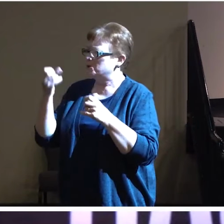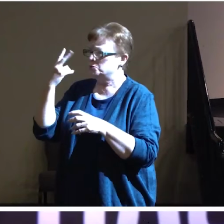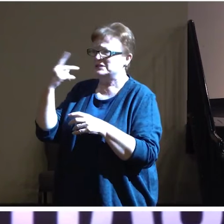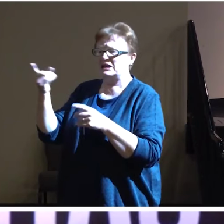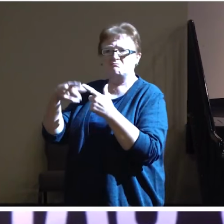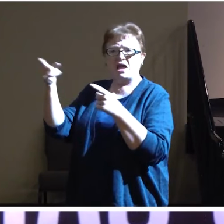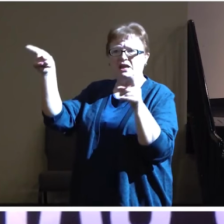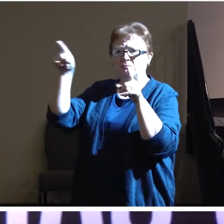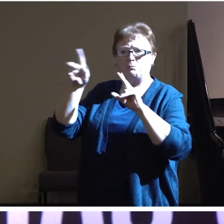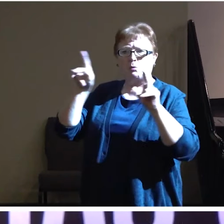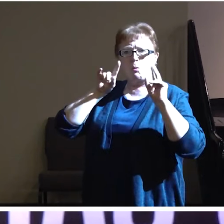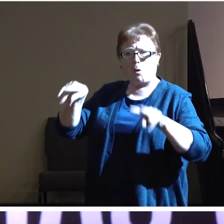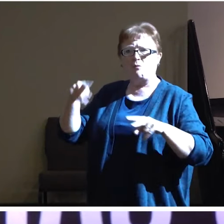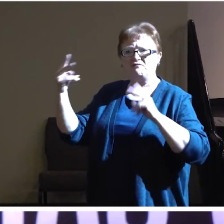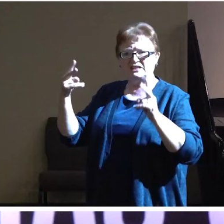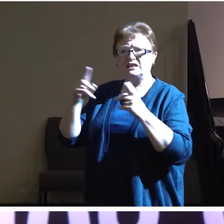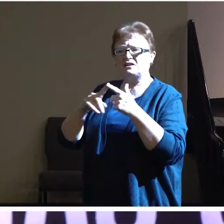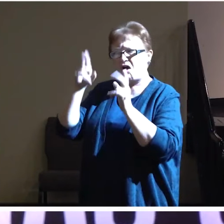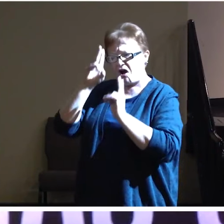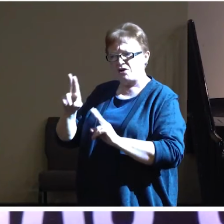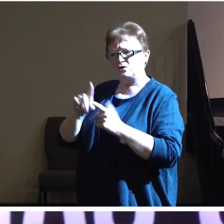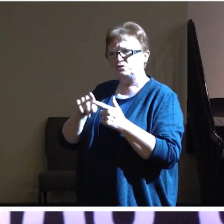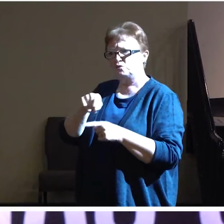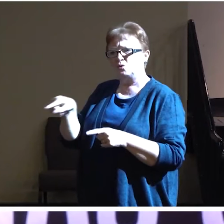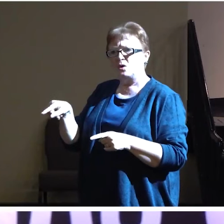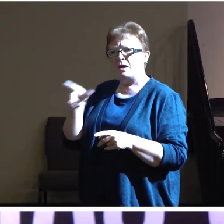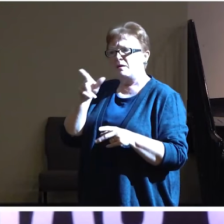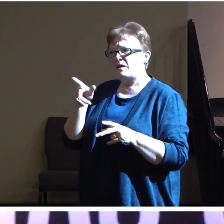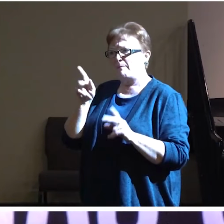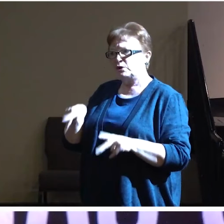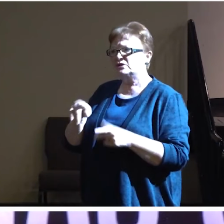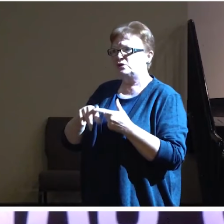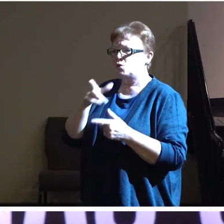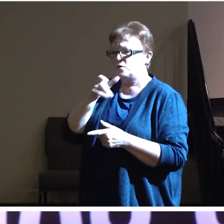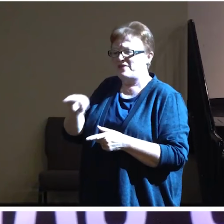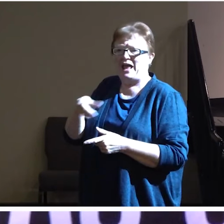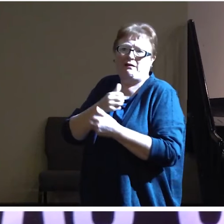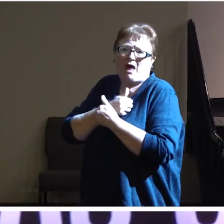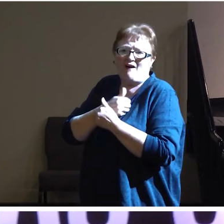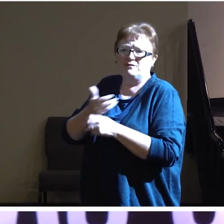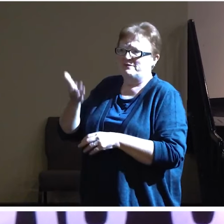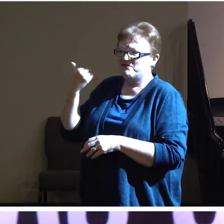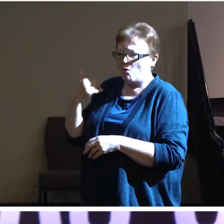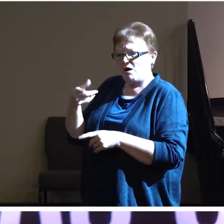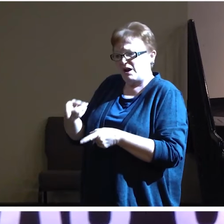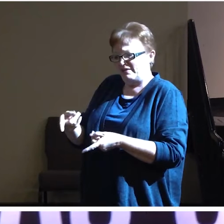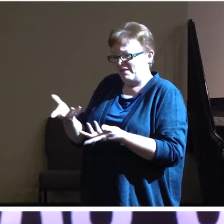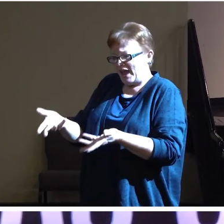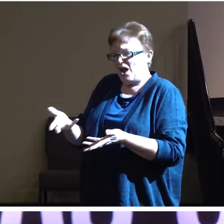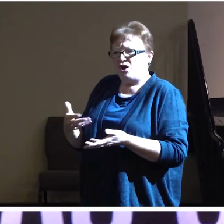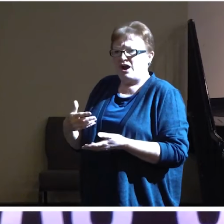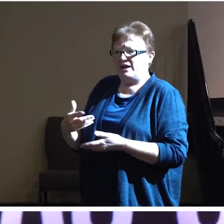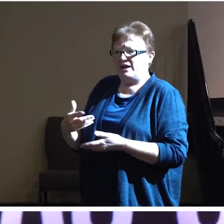to visit a graveside to pay honor and homage to someone that they have loved and who has affected their lives.